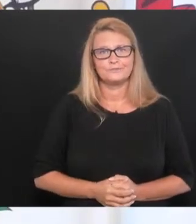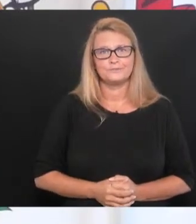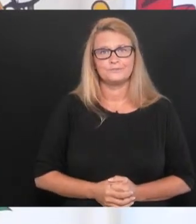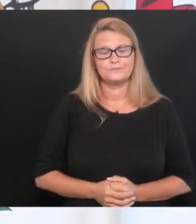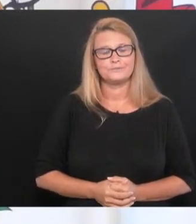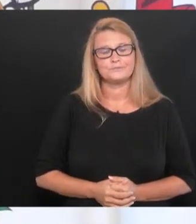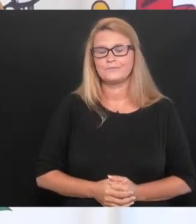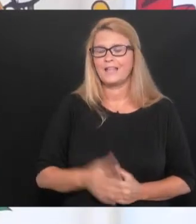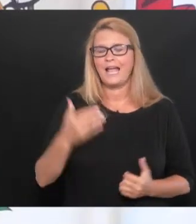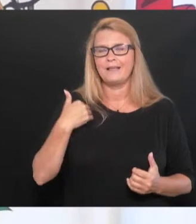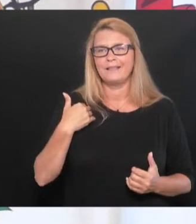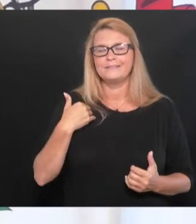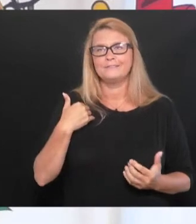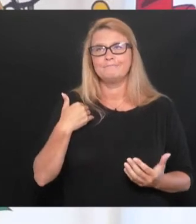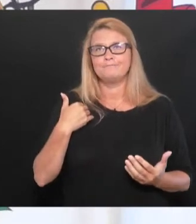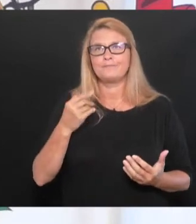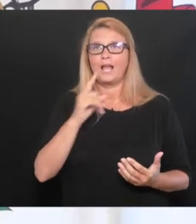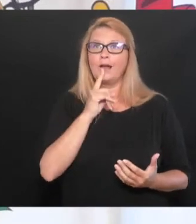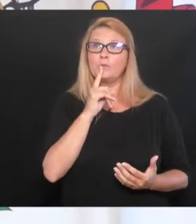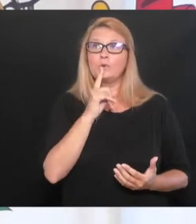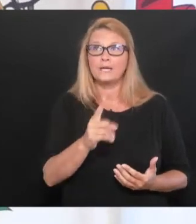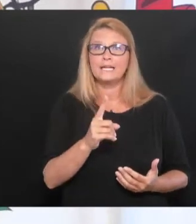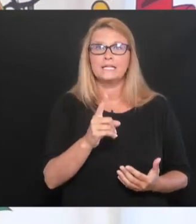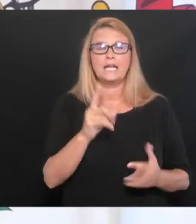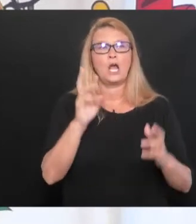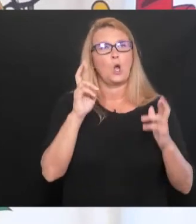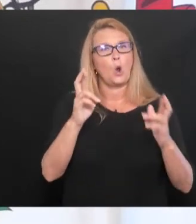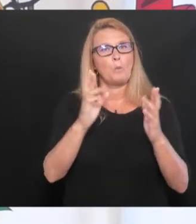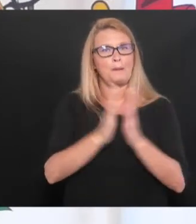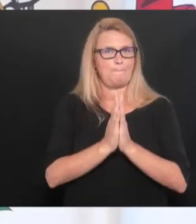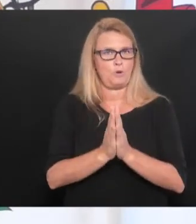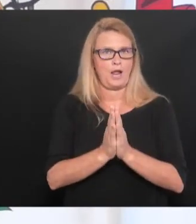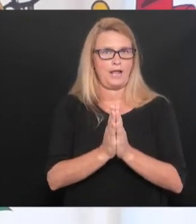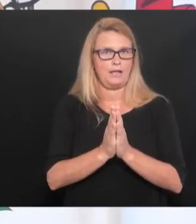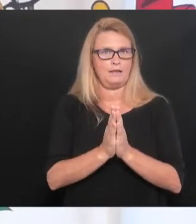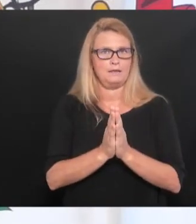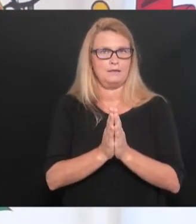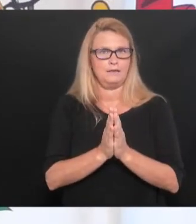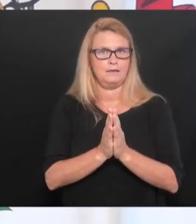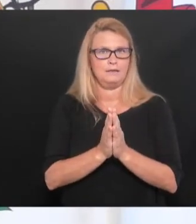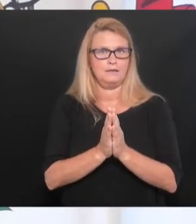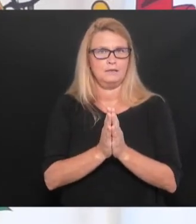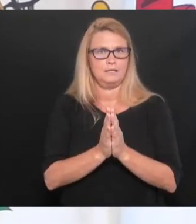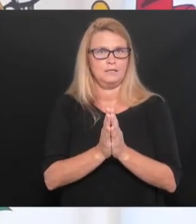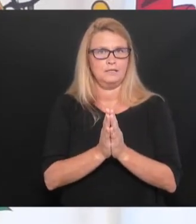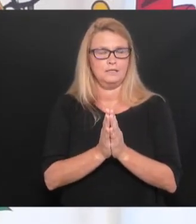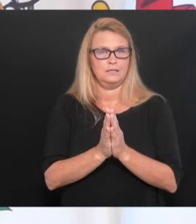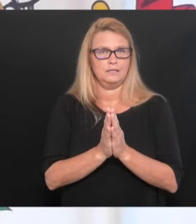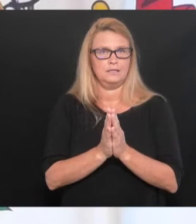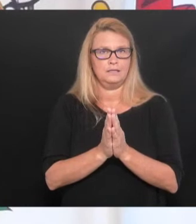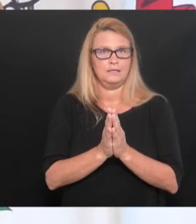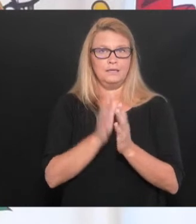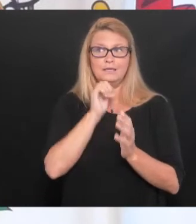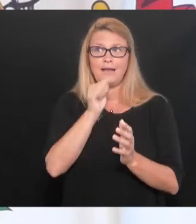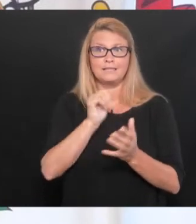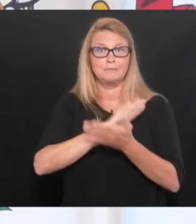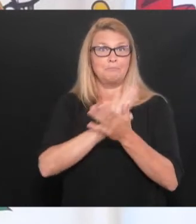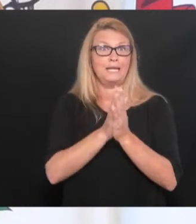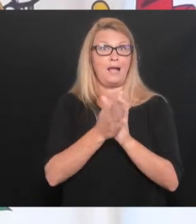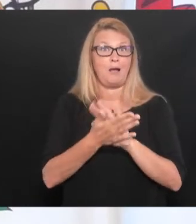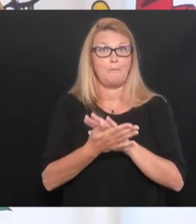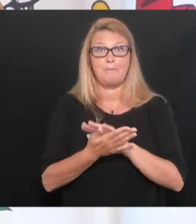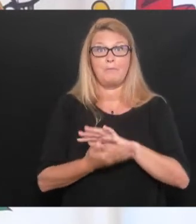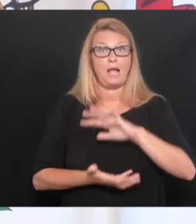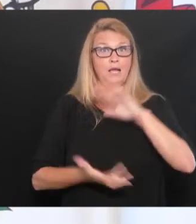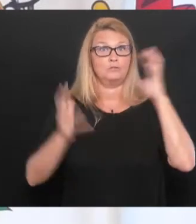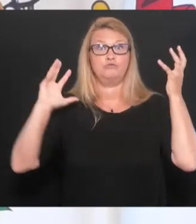that. I really hope and pray that this thing surely doesn't get nasty. We've done a great job